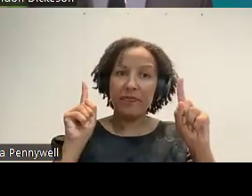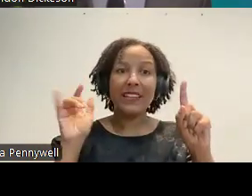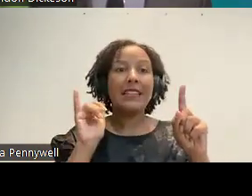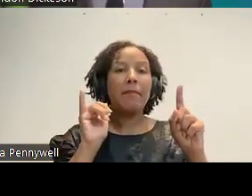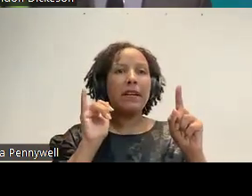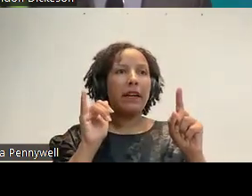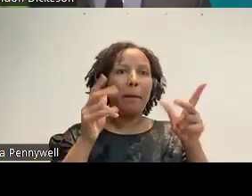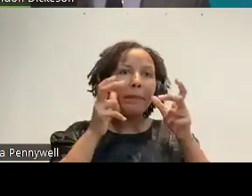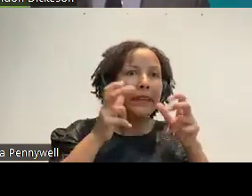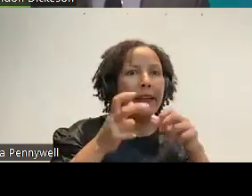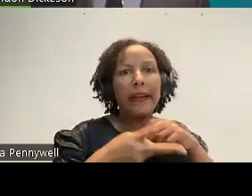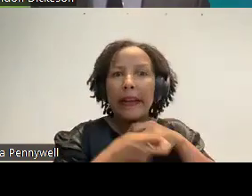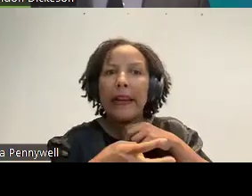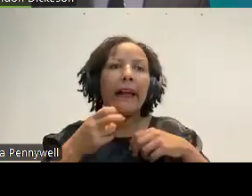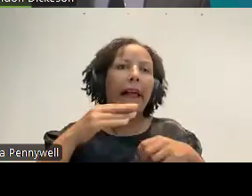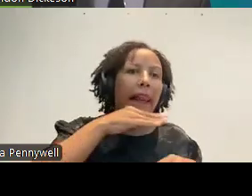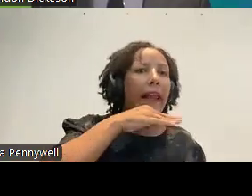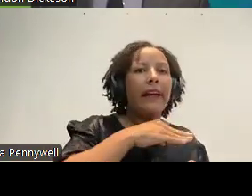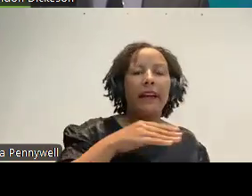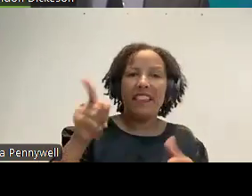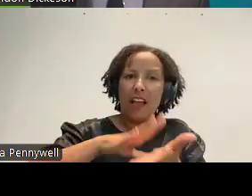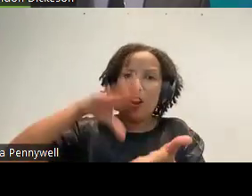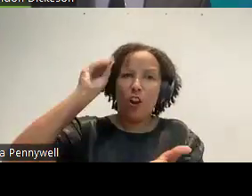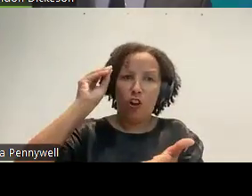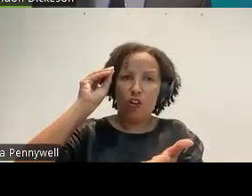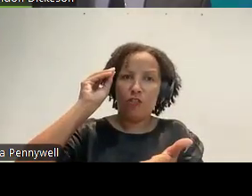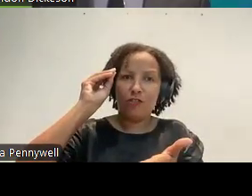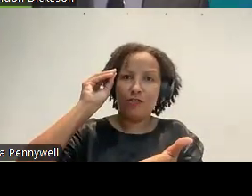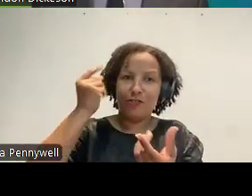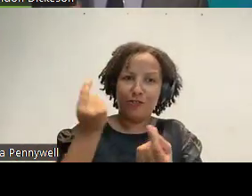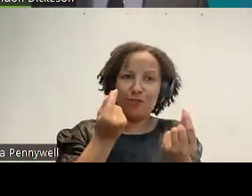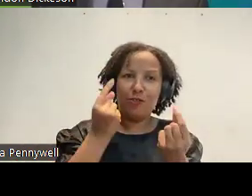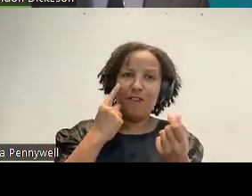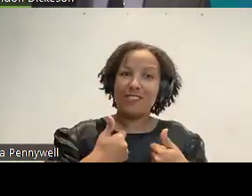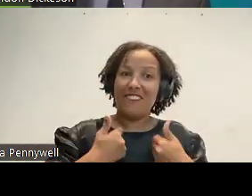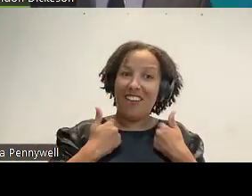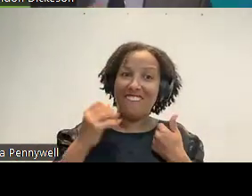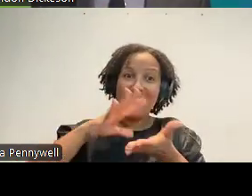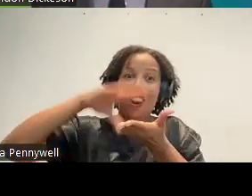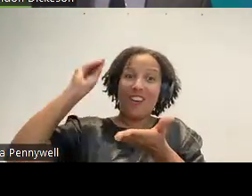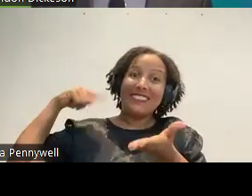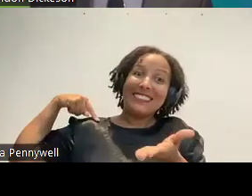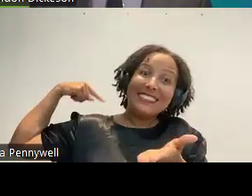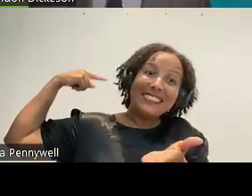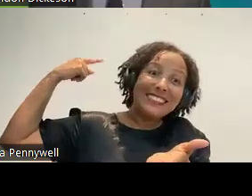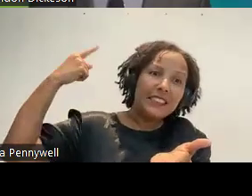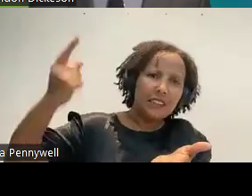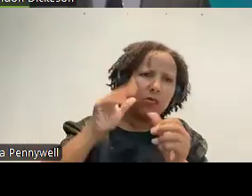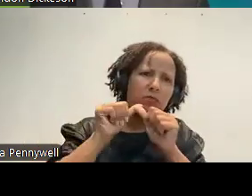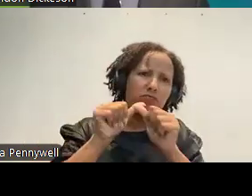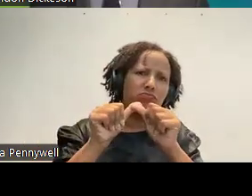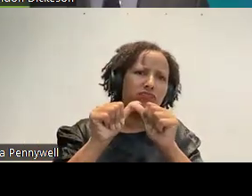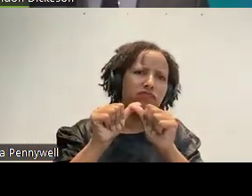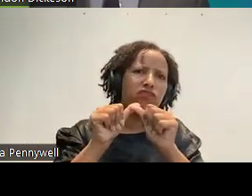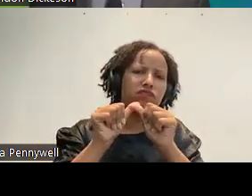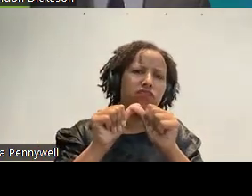learned. It's how they learn to survive. And if that's how you learn to survive, then naturally you're going to continue those patterns until you